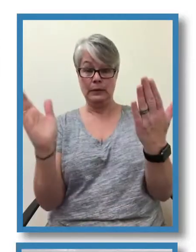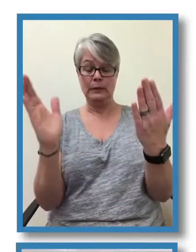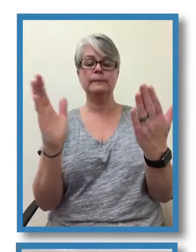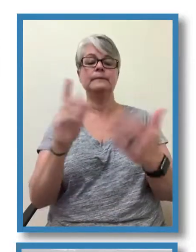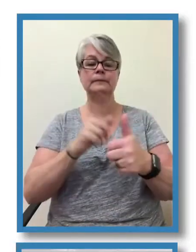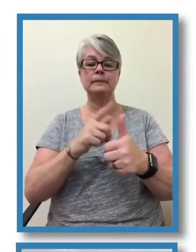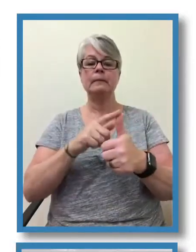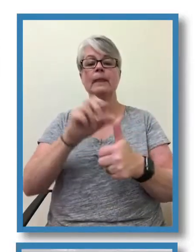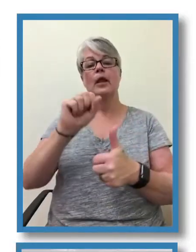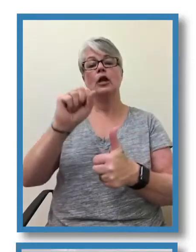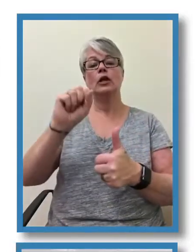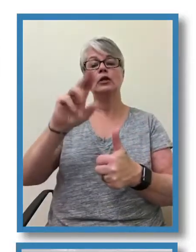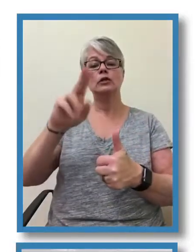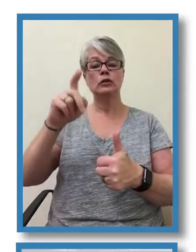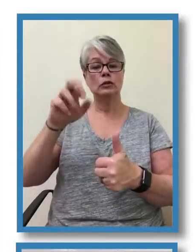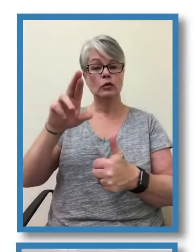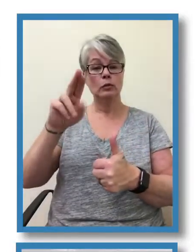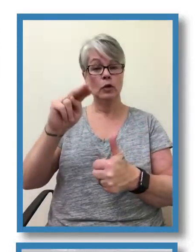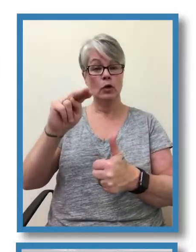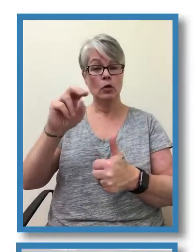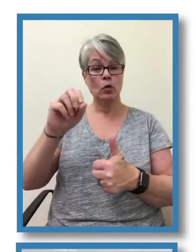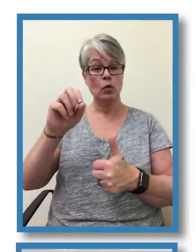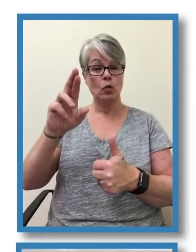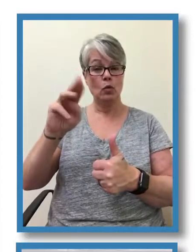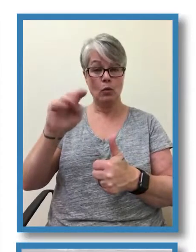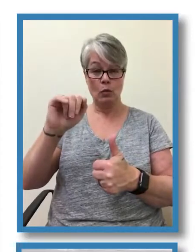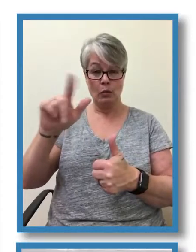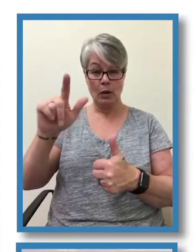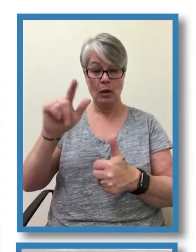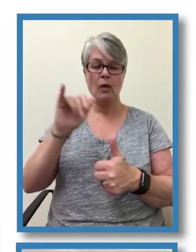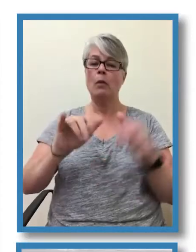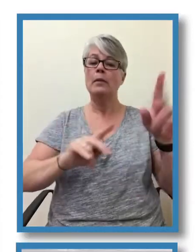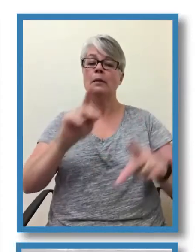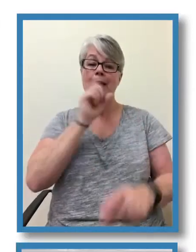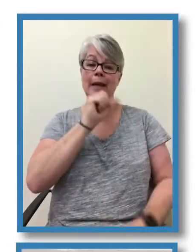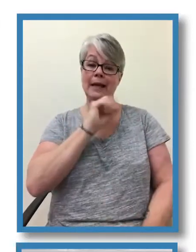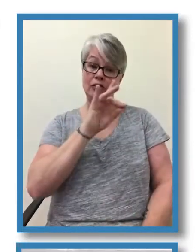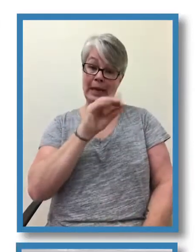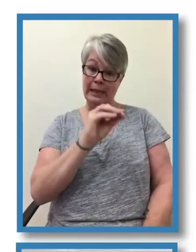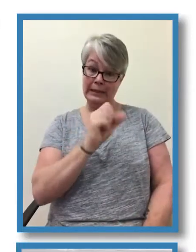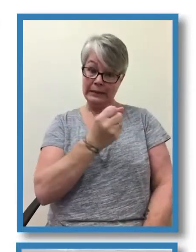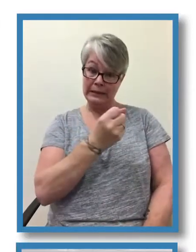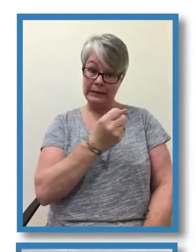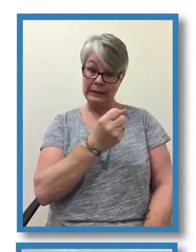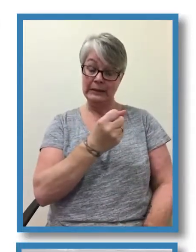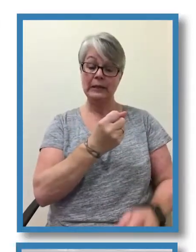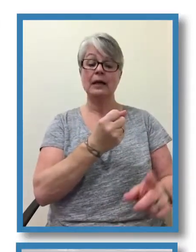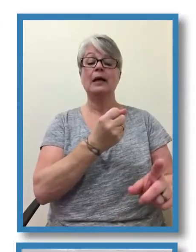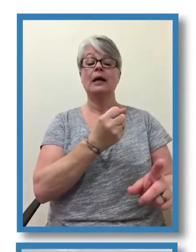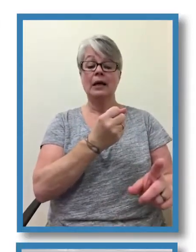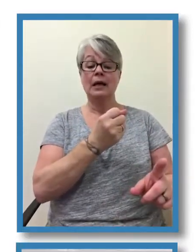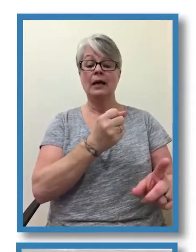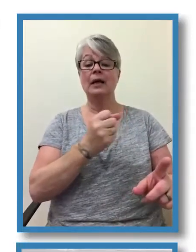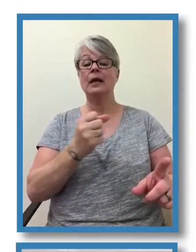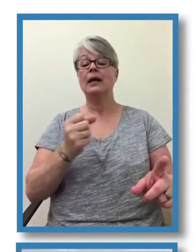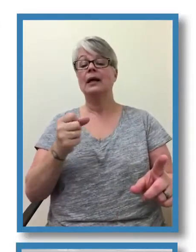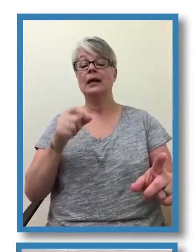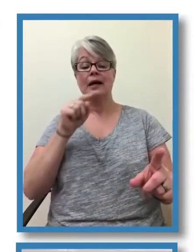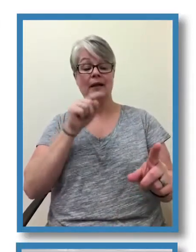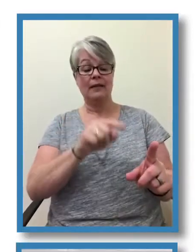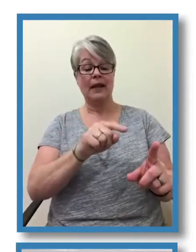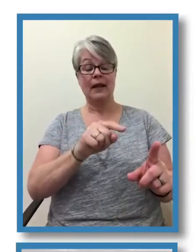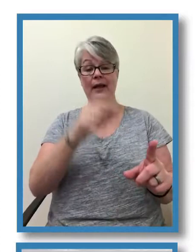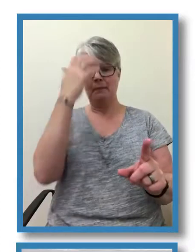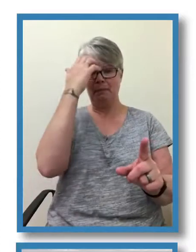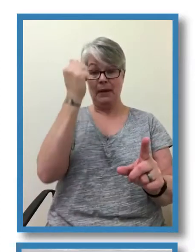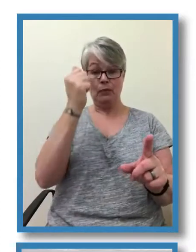quite remarkable, but few individuals. There are people, more commonly, people in their 50s, 60s,